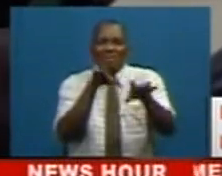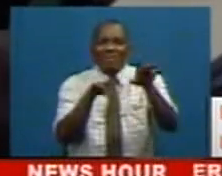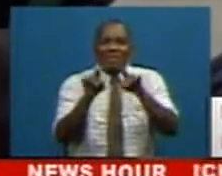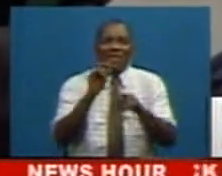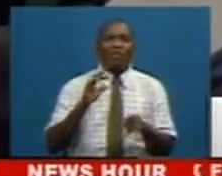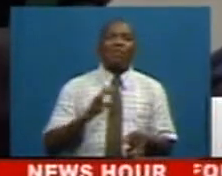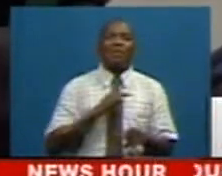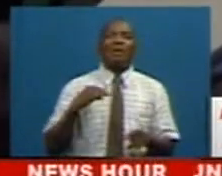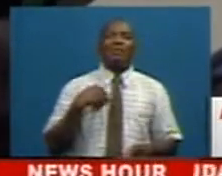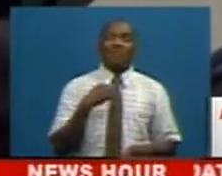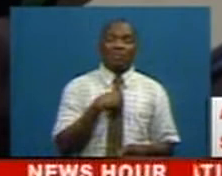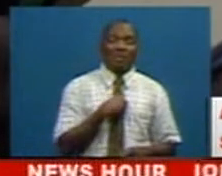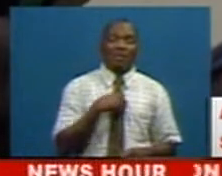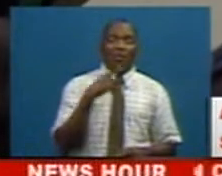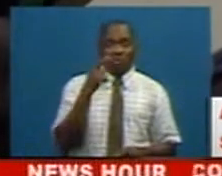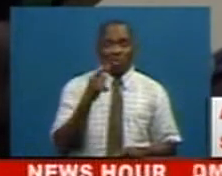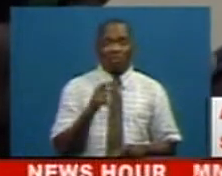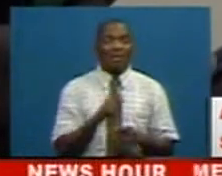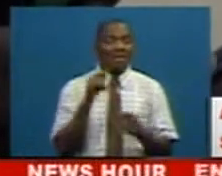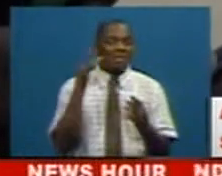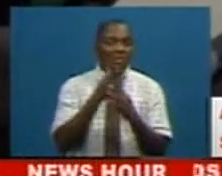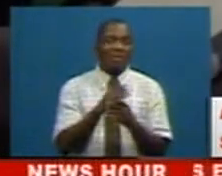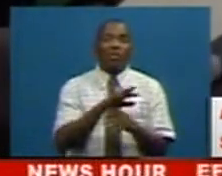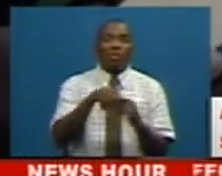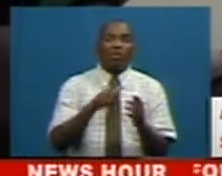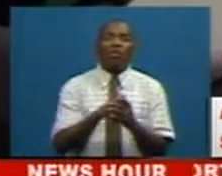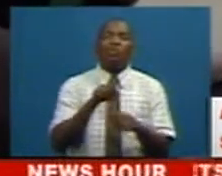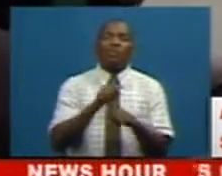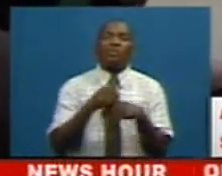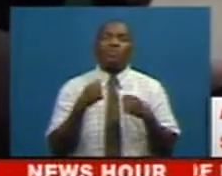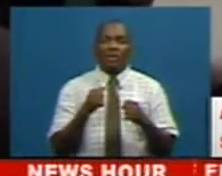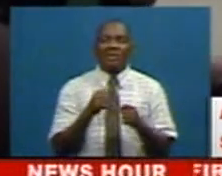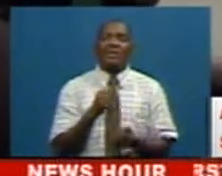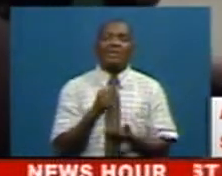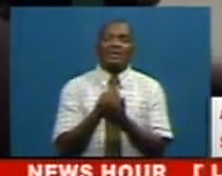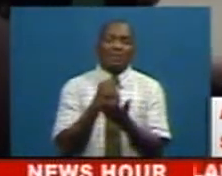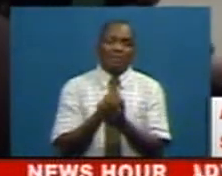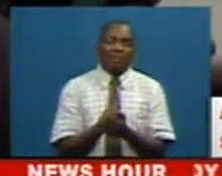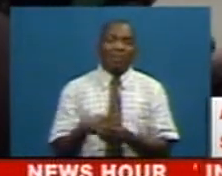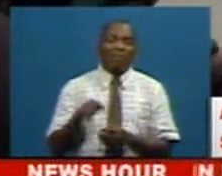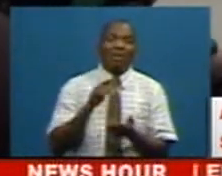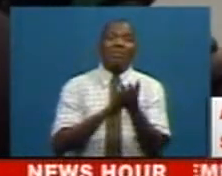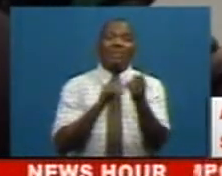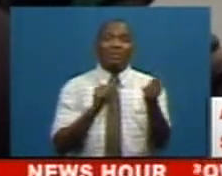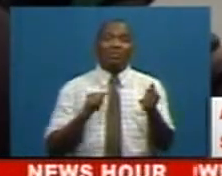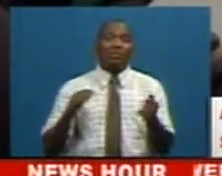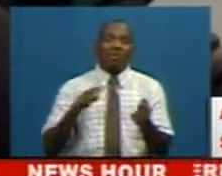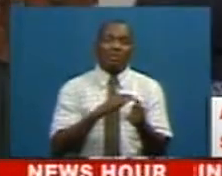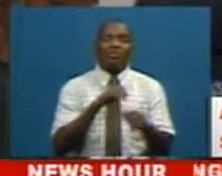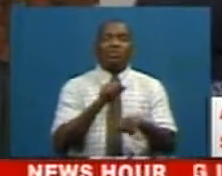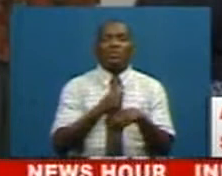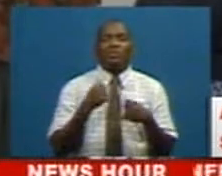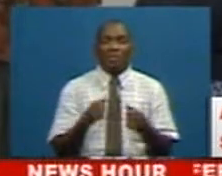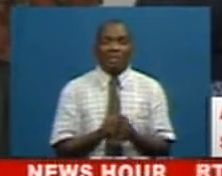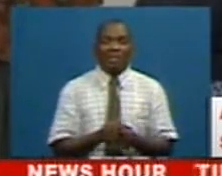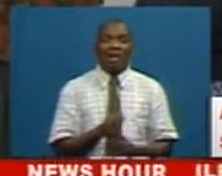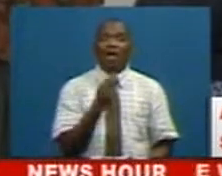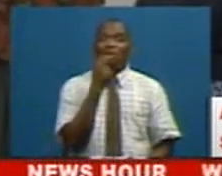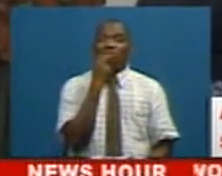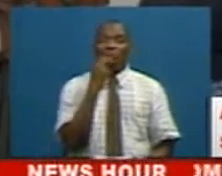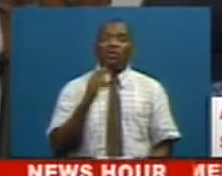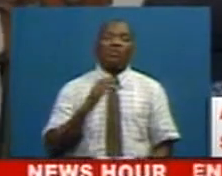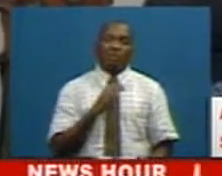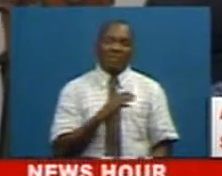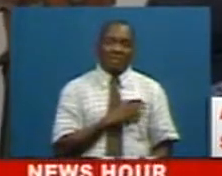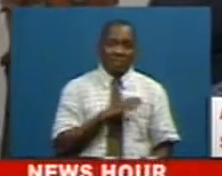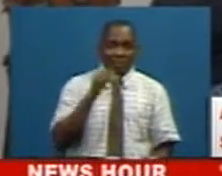them. So I don't expect any of them not to perform for them to be removed. We have confidence that they will do a good job. Fantastic. The referees committee